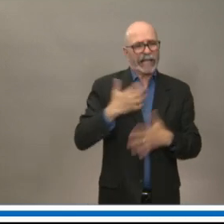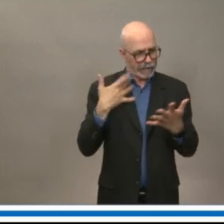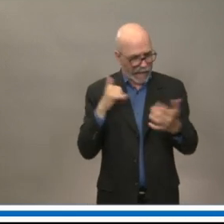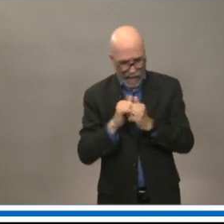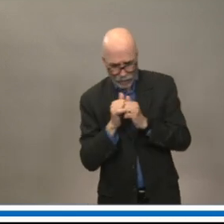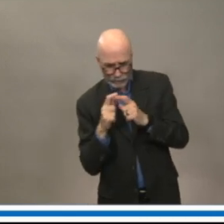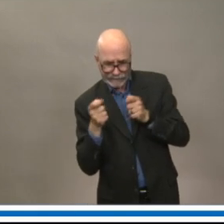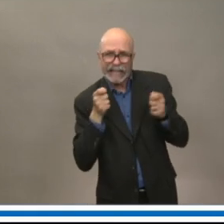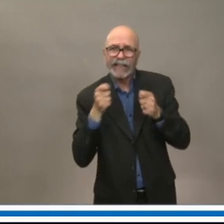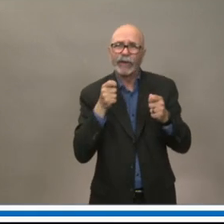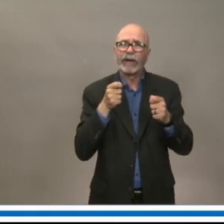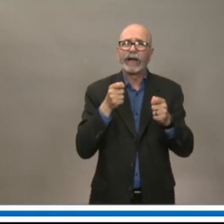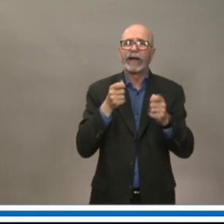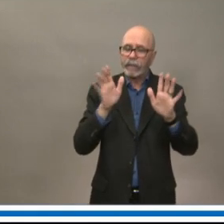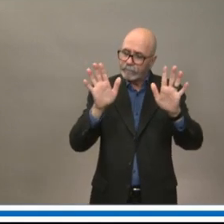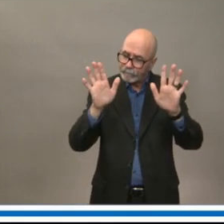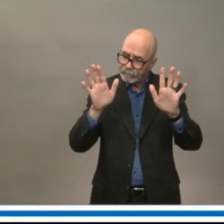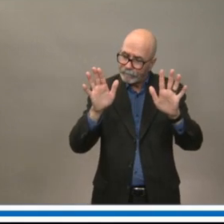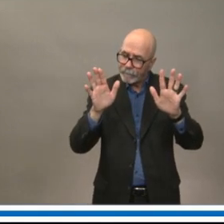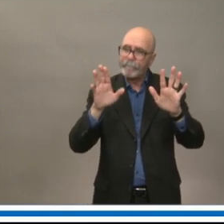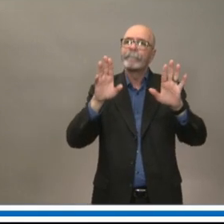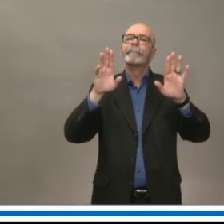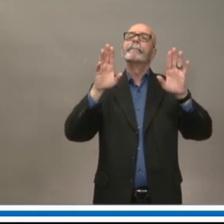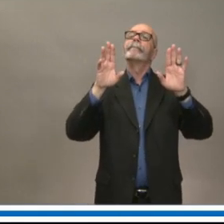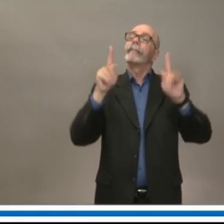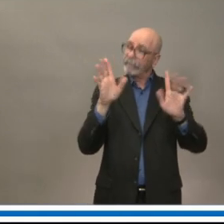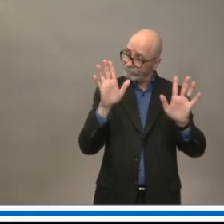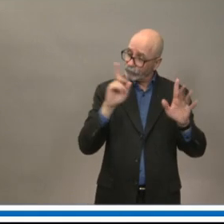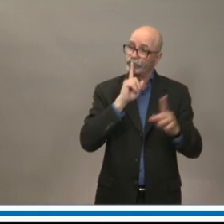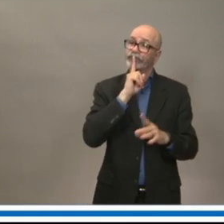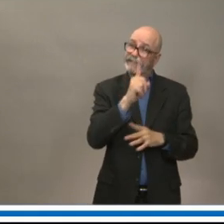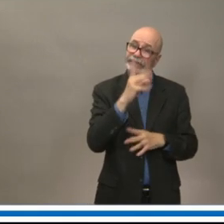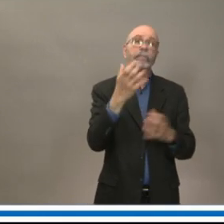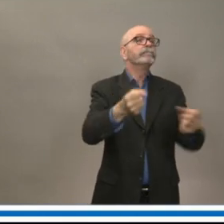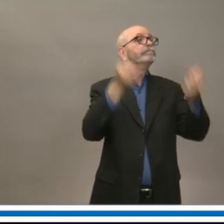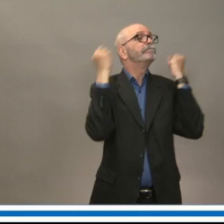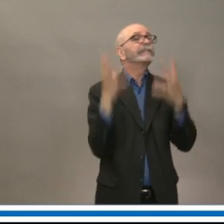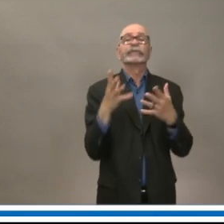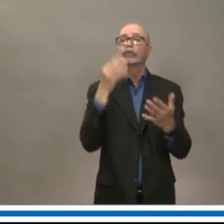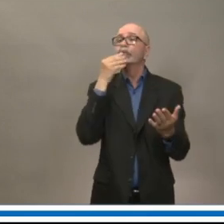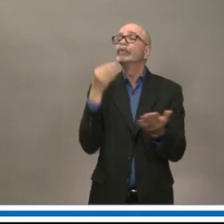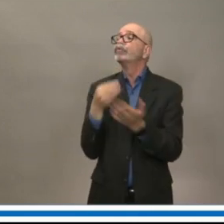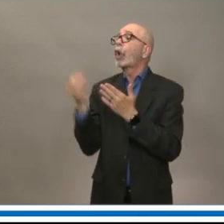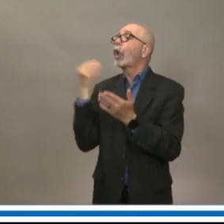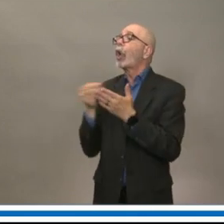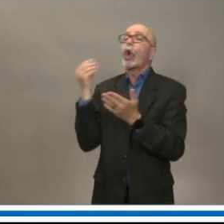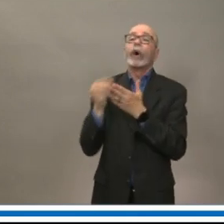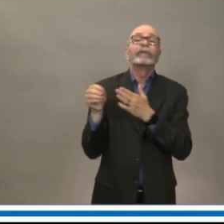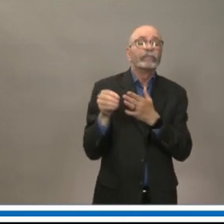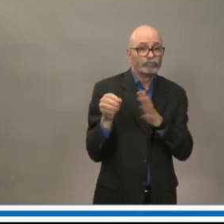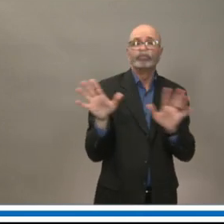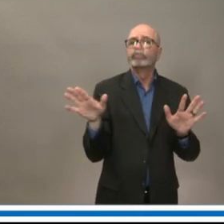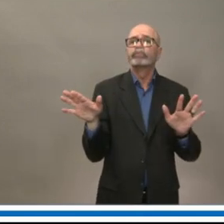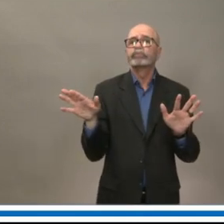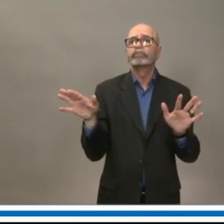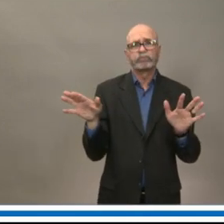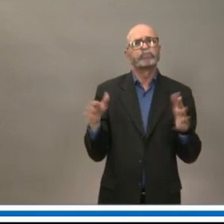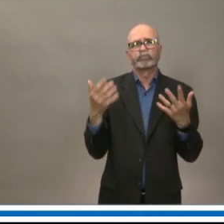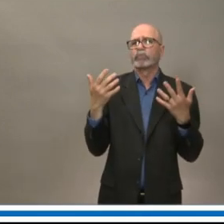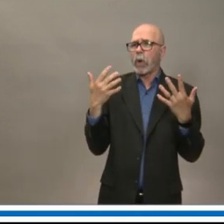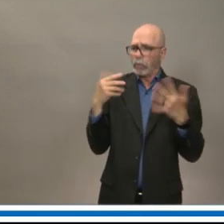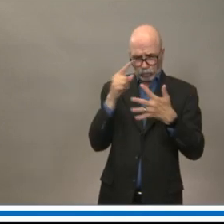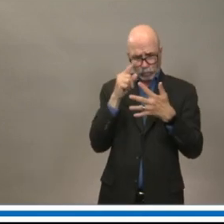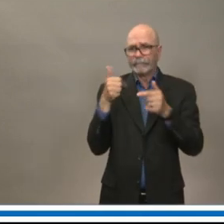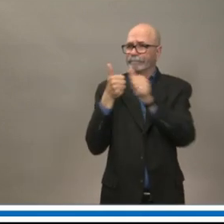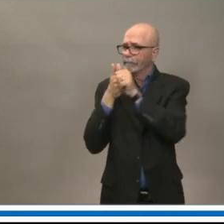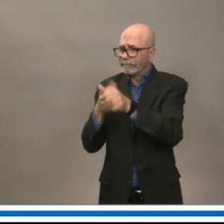to understand that many of the grocery stores are putting things in place. Just because their workers